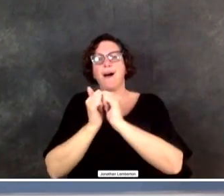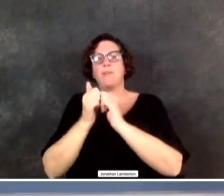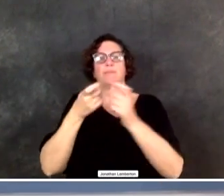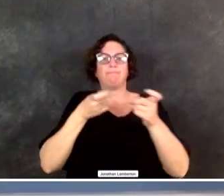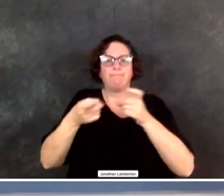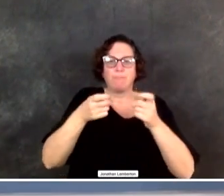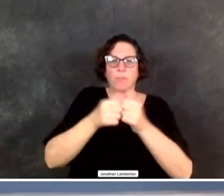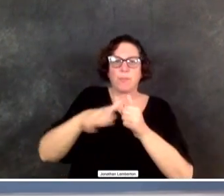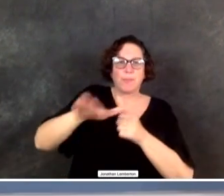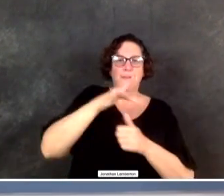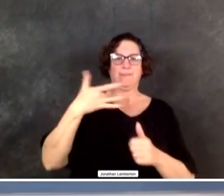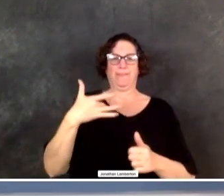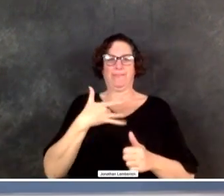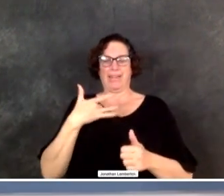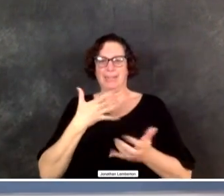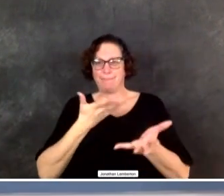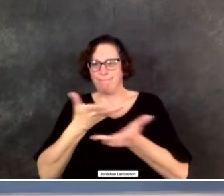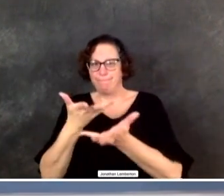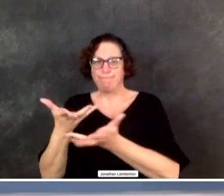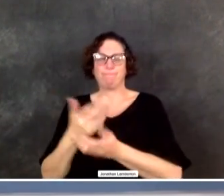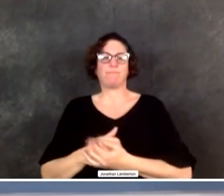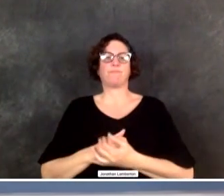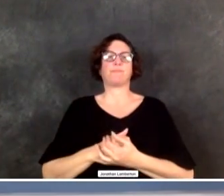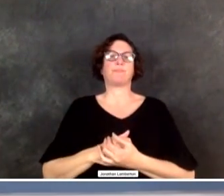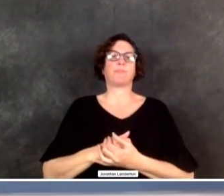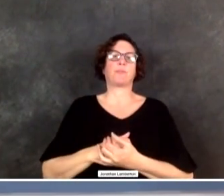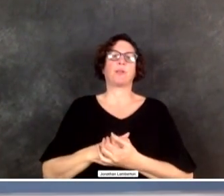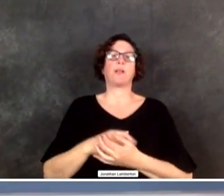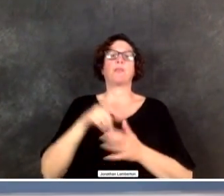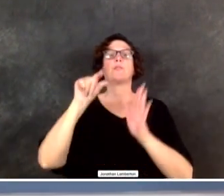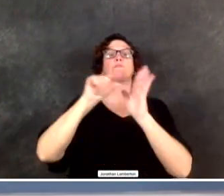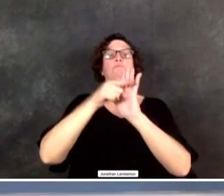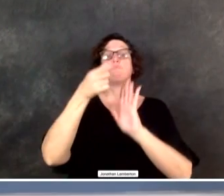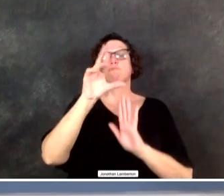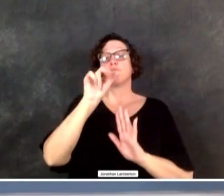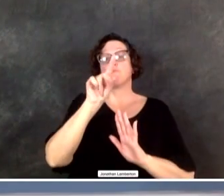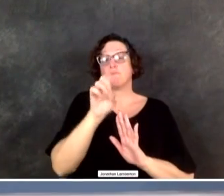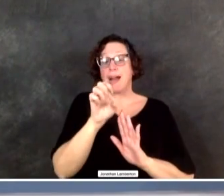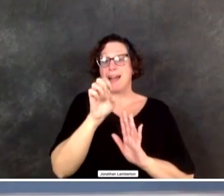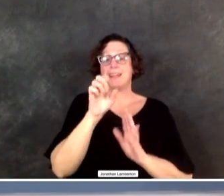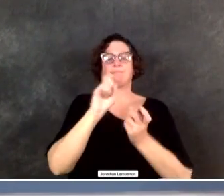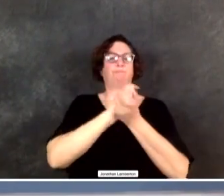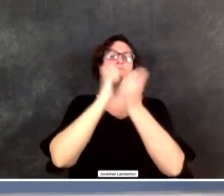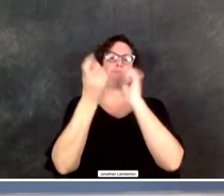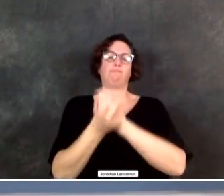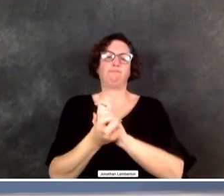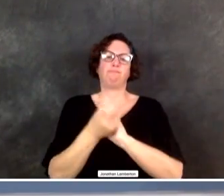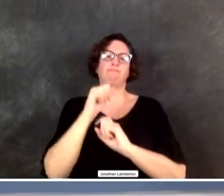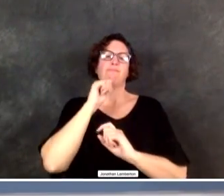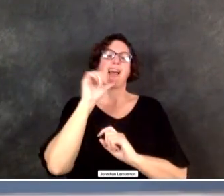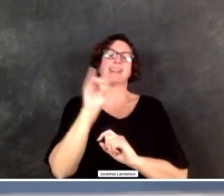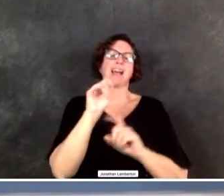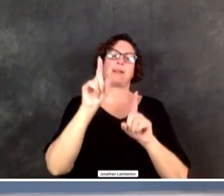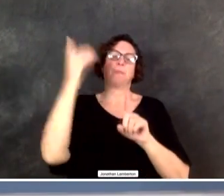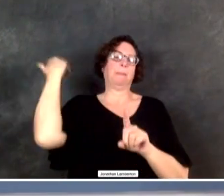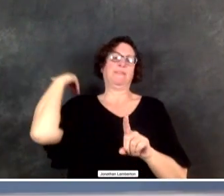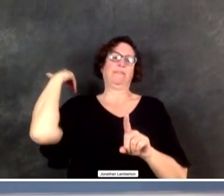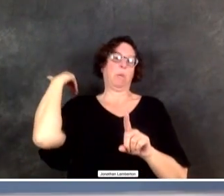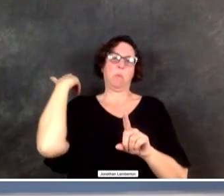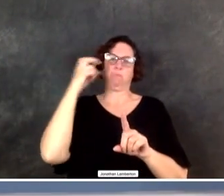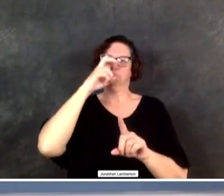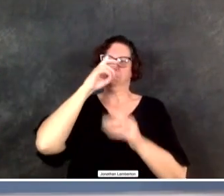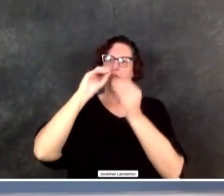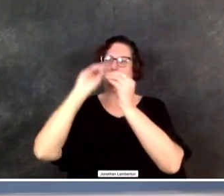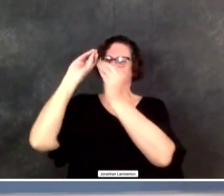in a traditional in-person classroom, hence flexibility, and that's okay. So grading